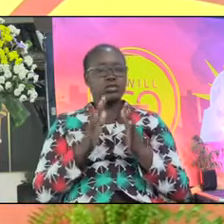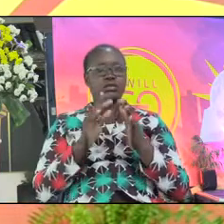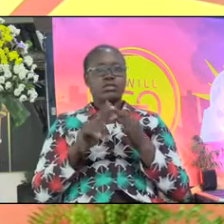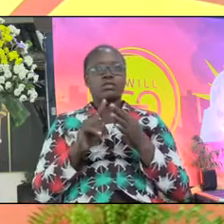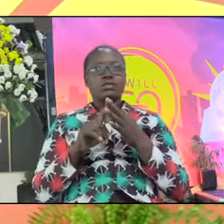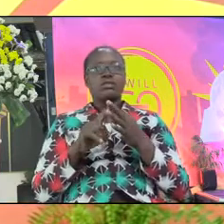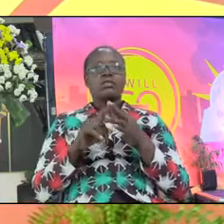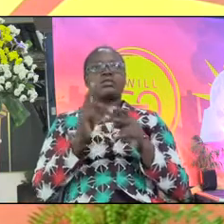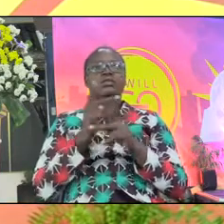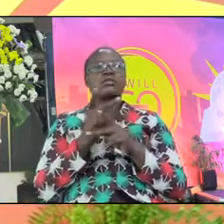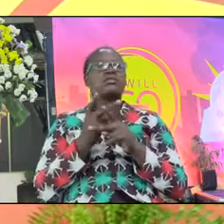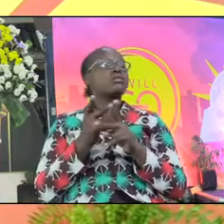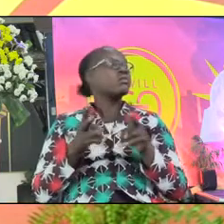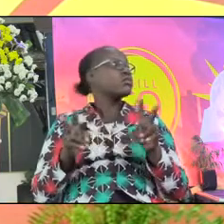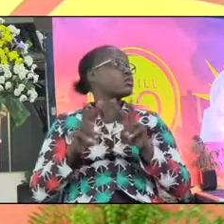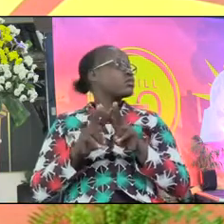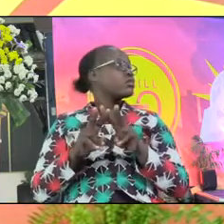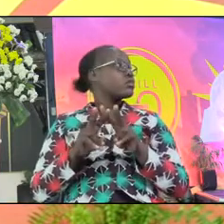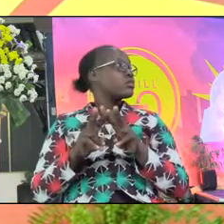Three?